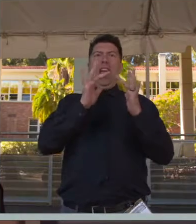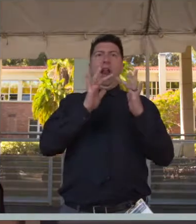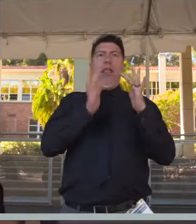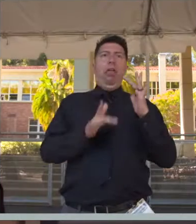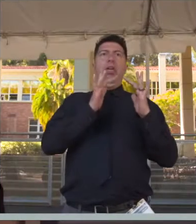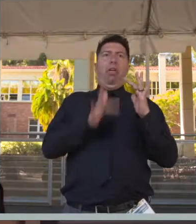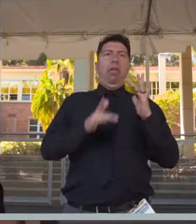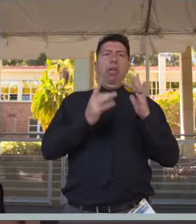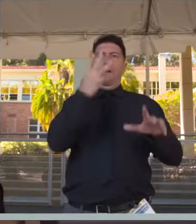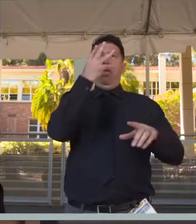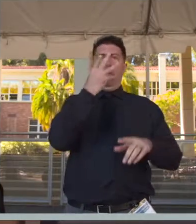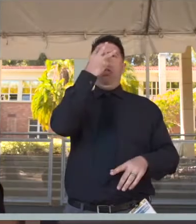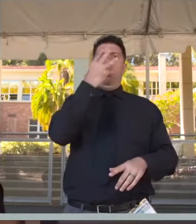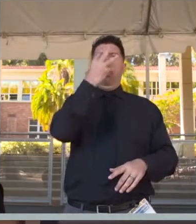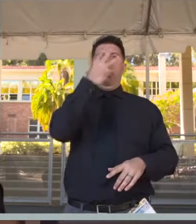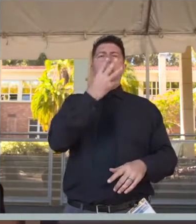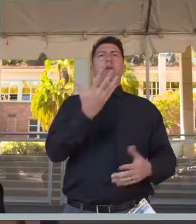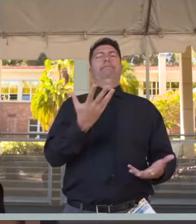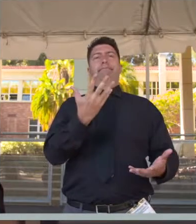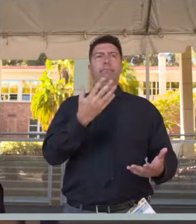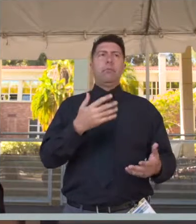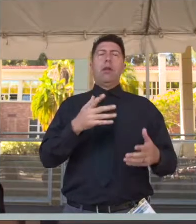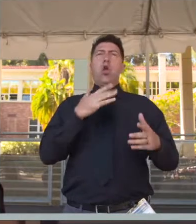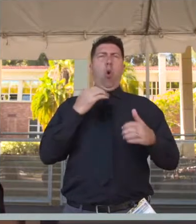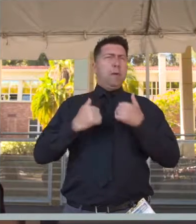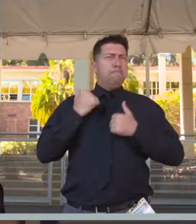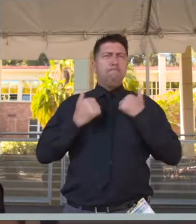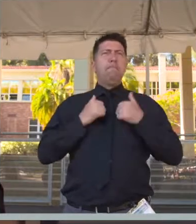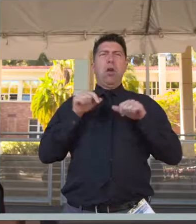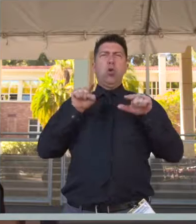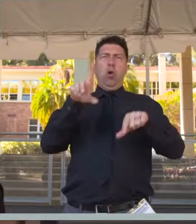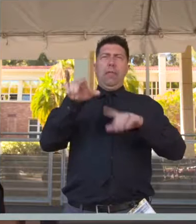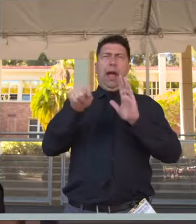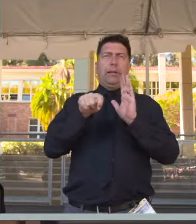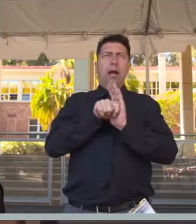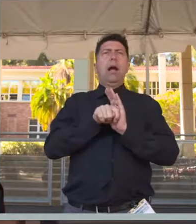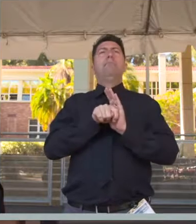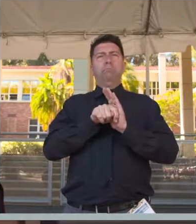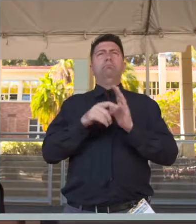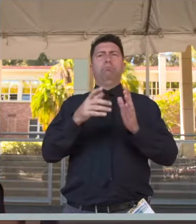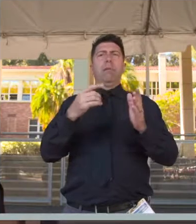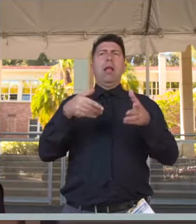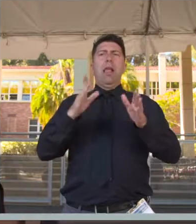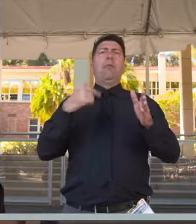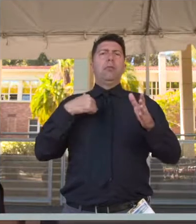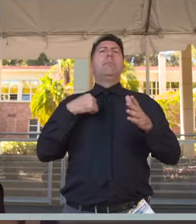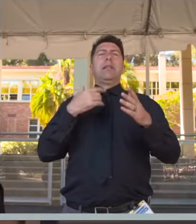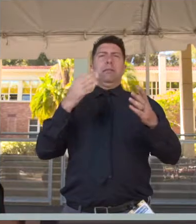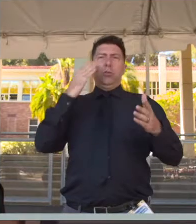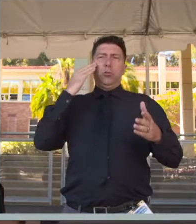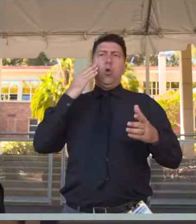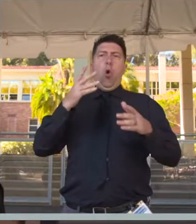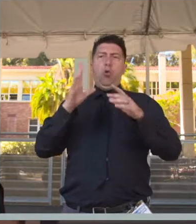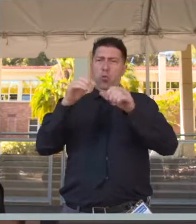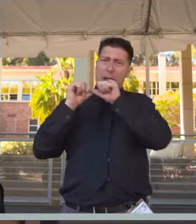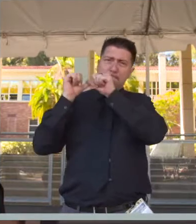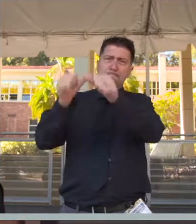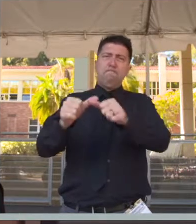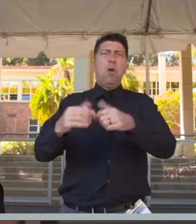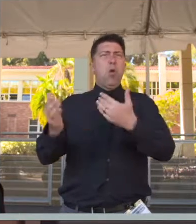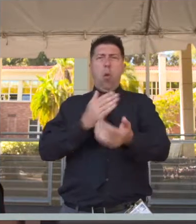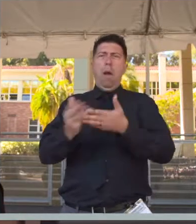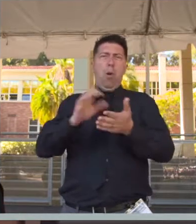Zoom classroom. The tenacity you showed during those circumstances makes me confident in your ability to persevere,